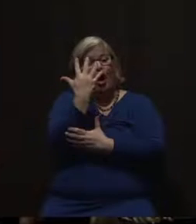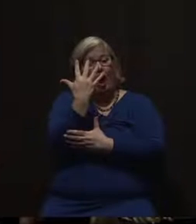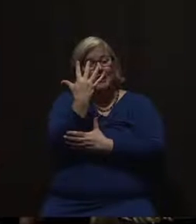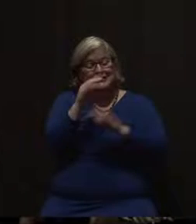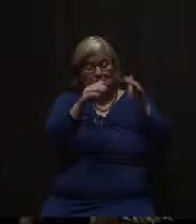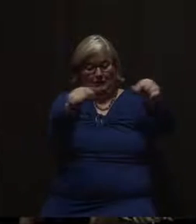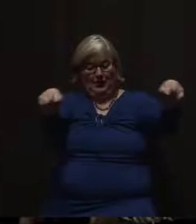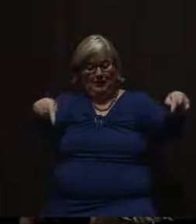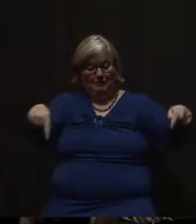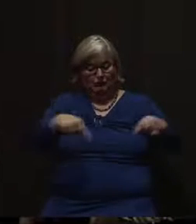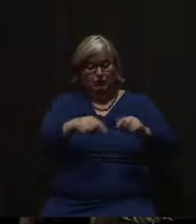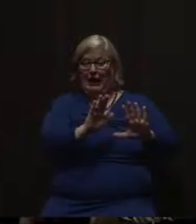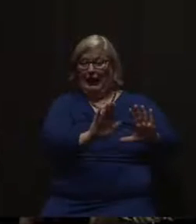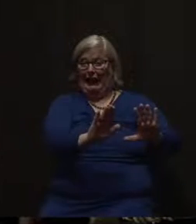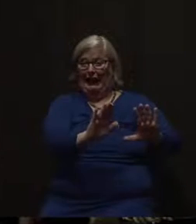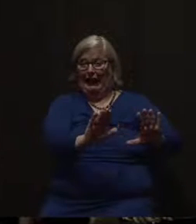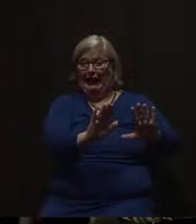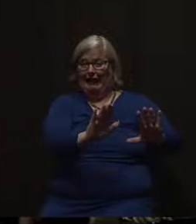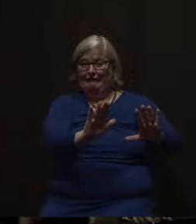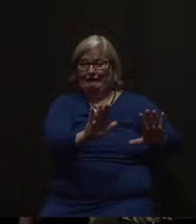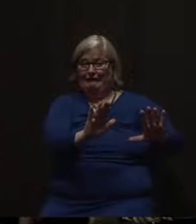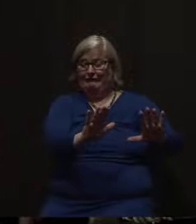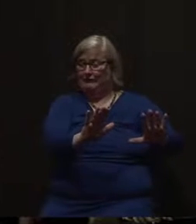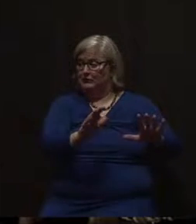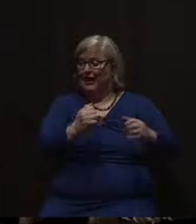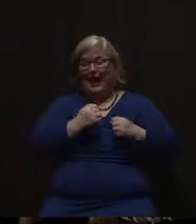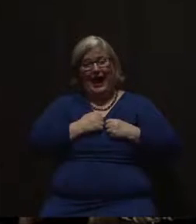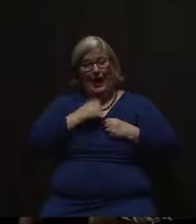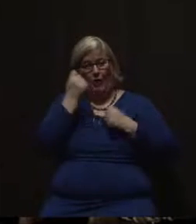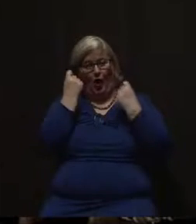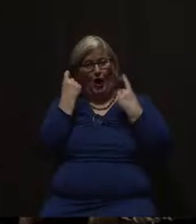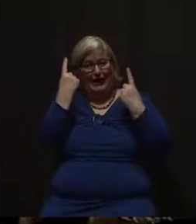these plots completely alone, which is roughly our idea of